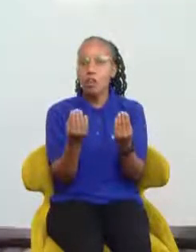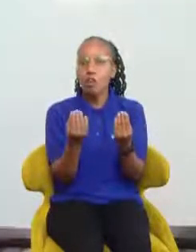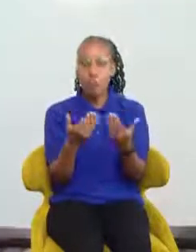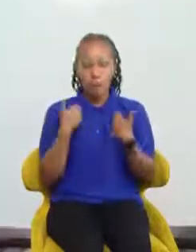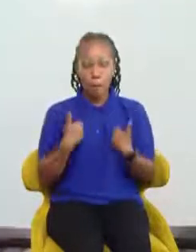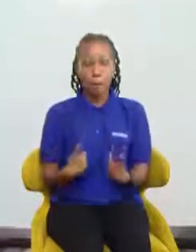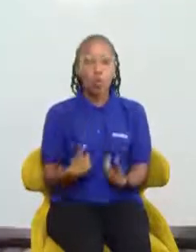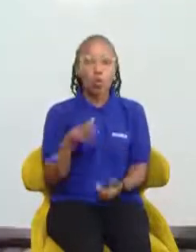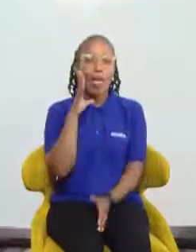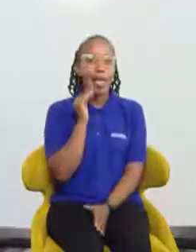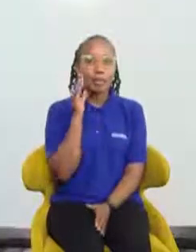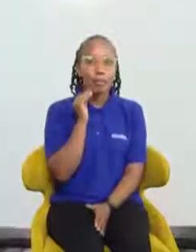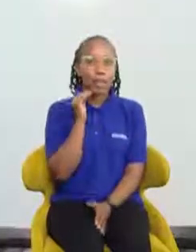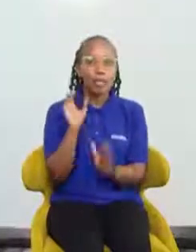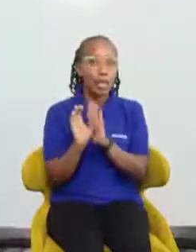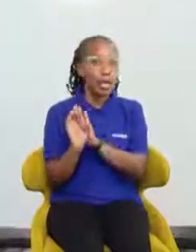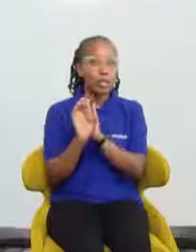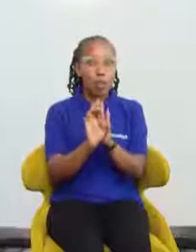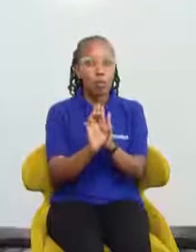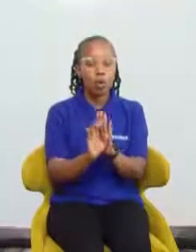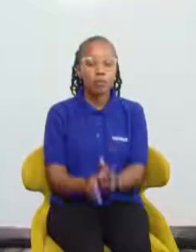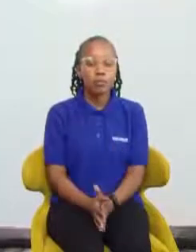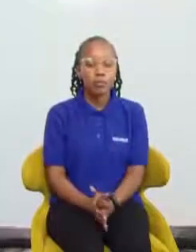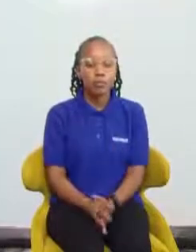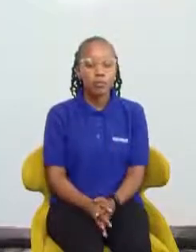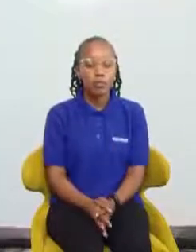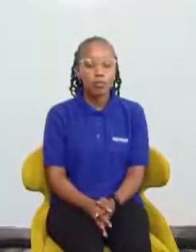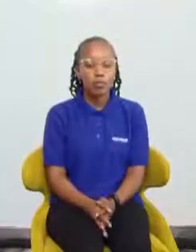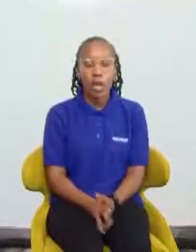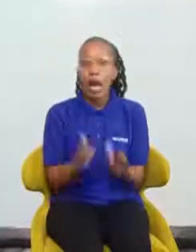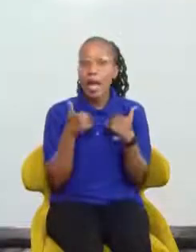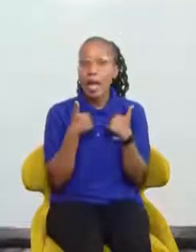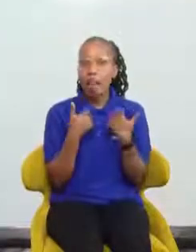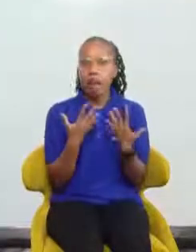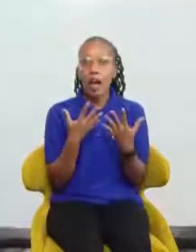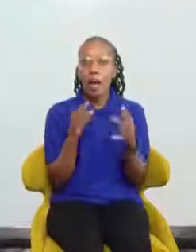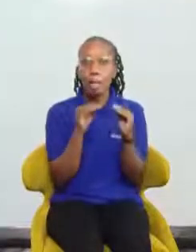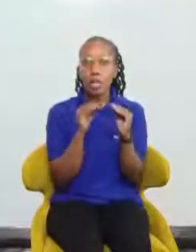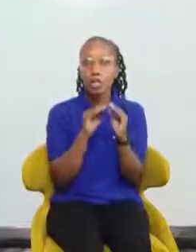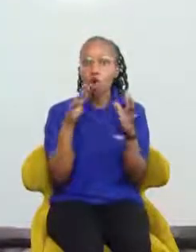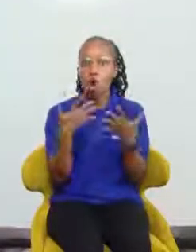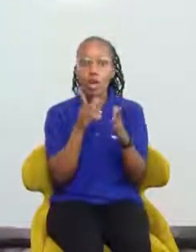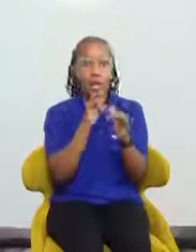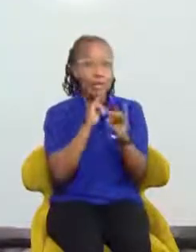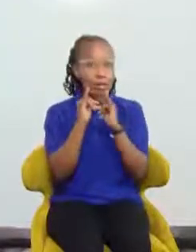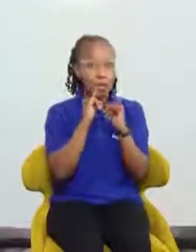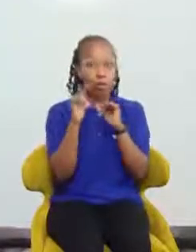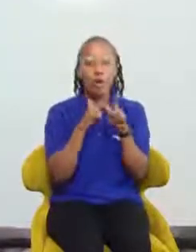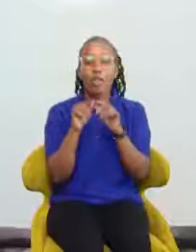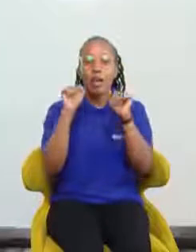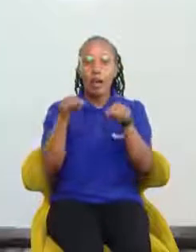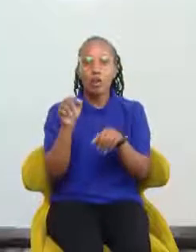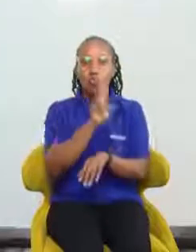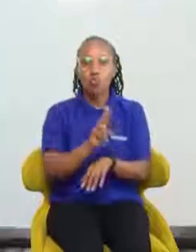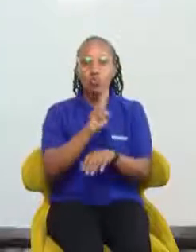experience, for example, let's say I have a meeting or interviews, I can just zoom in